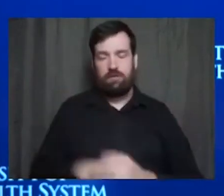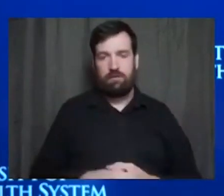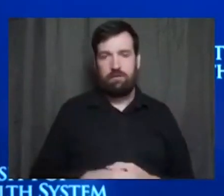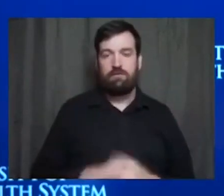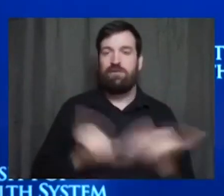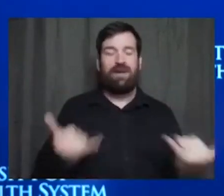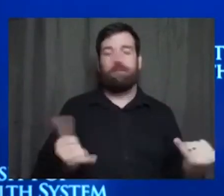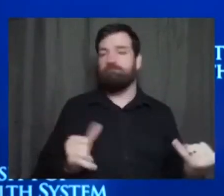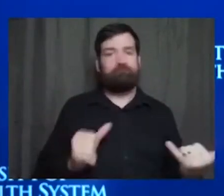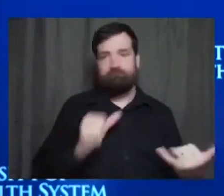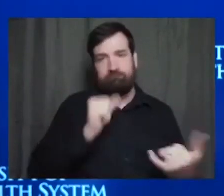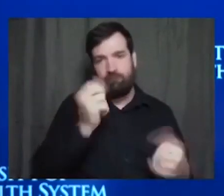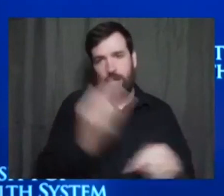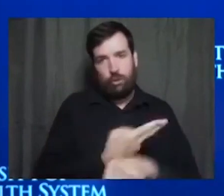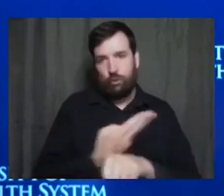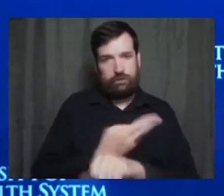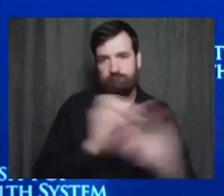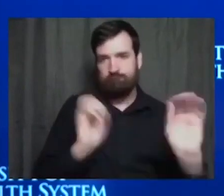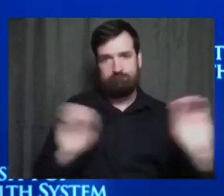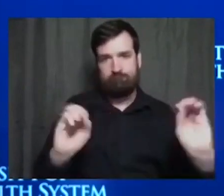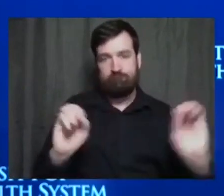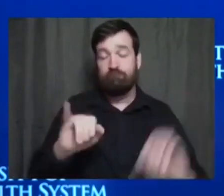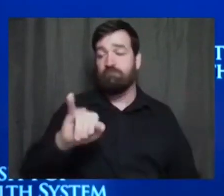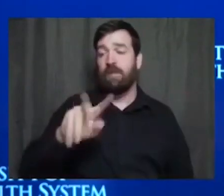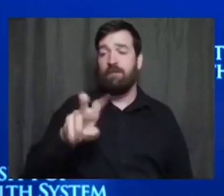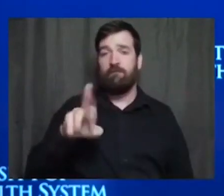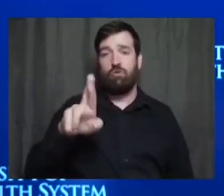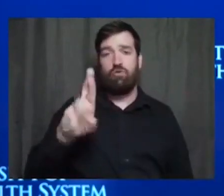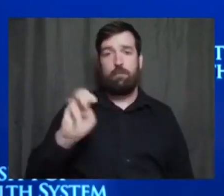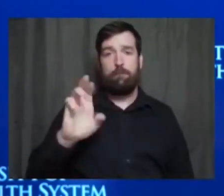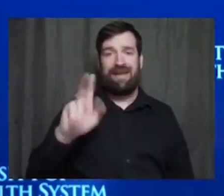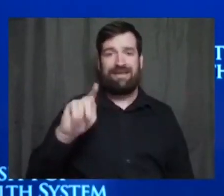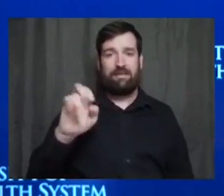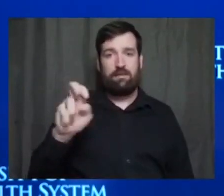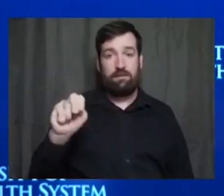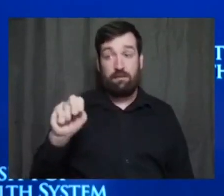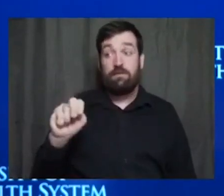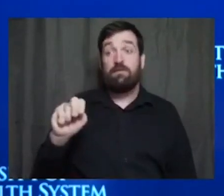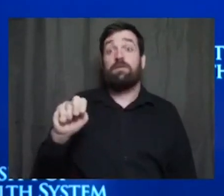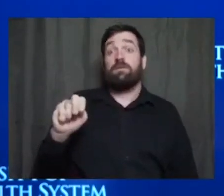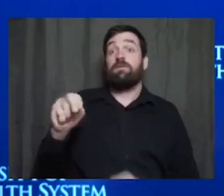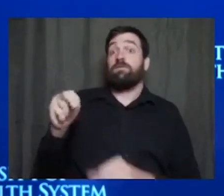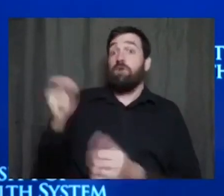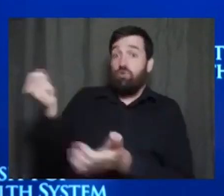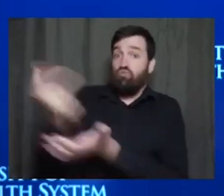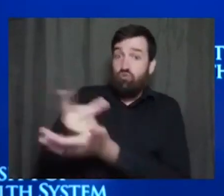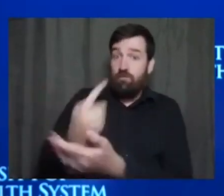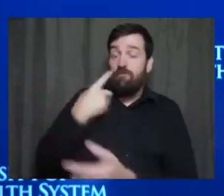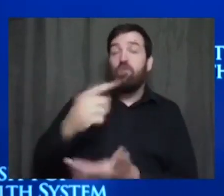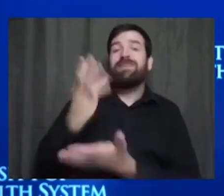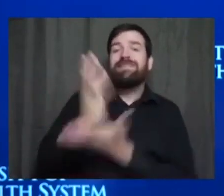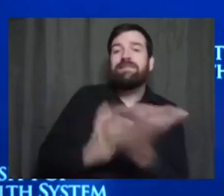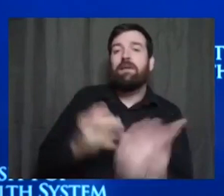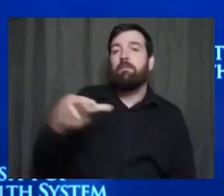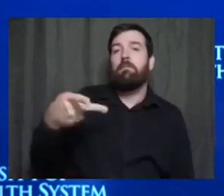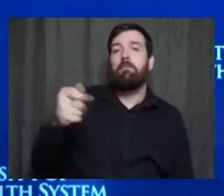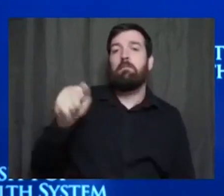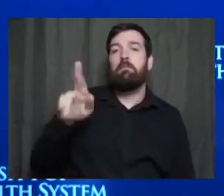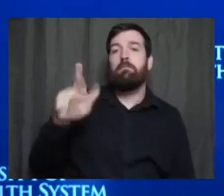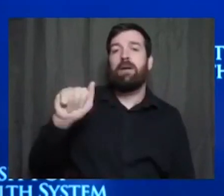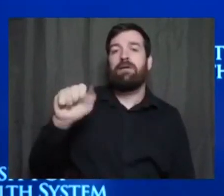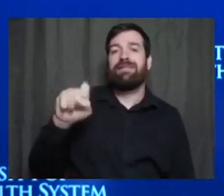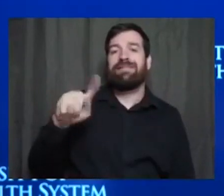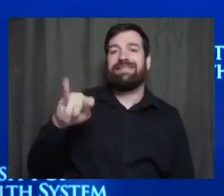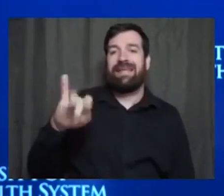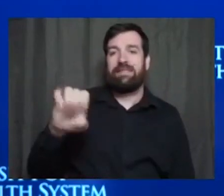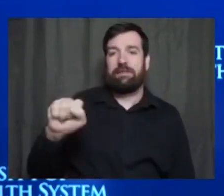that. Ivermectin is a FDA-approved drug for certain parasitic infections. However, with its mechanism of action, if